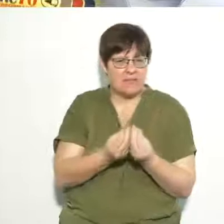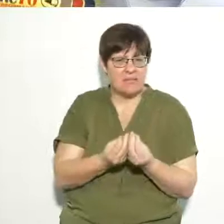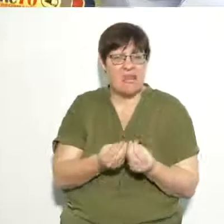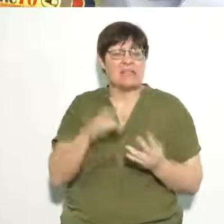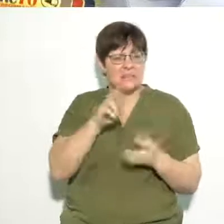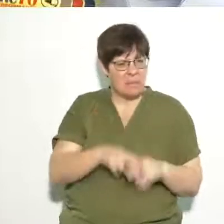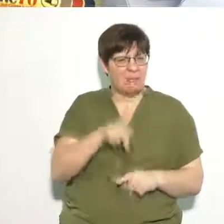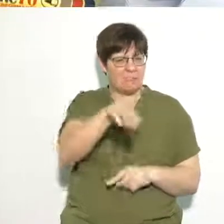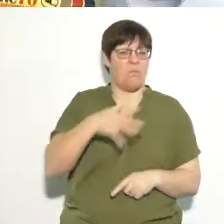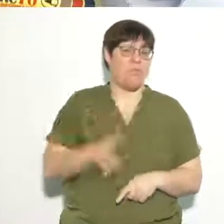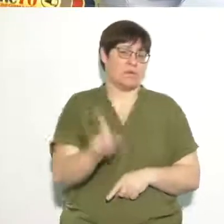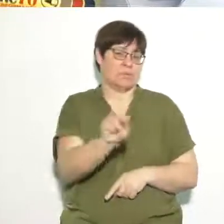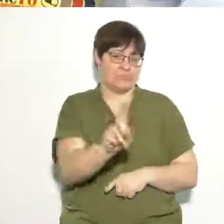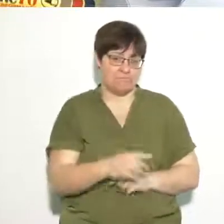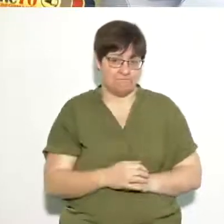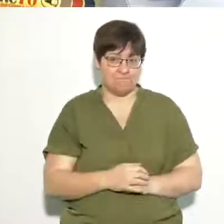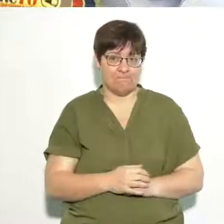It's all up to you.